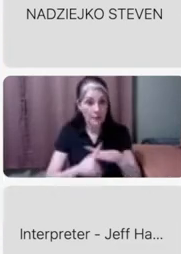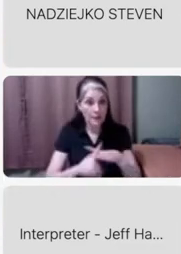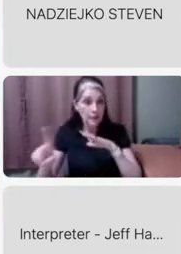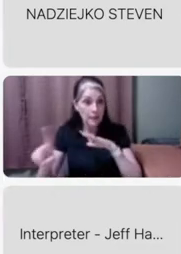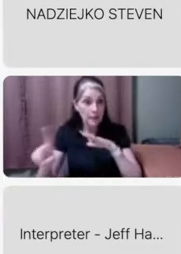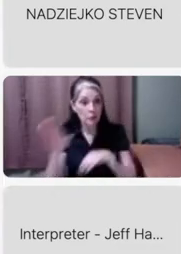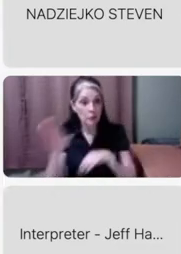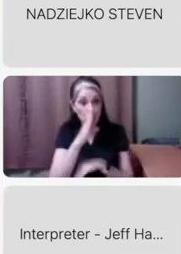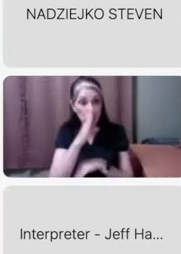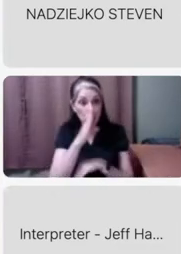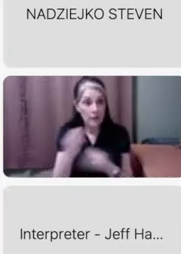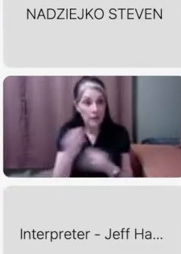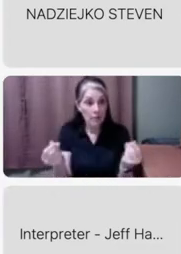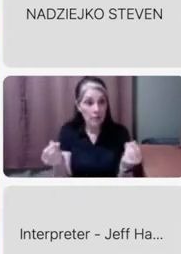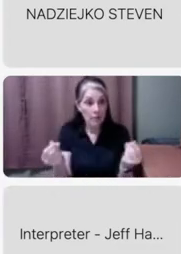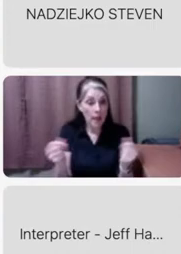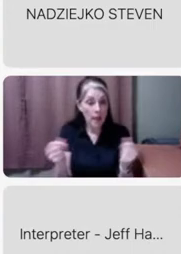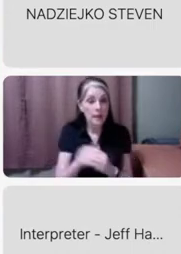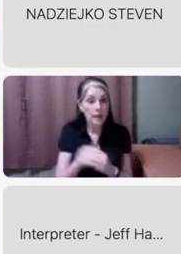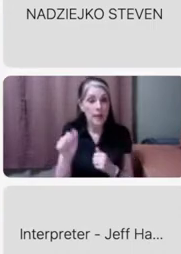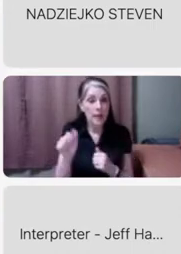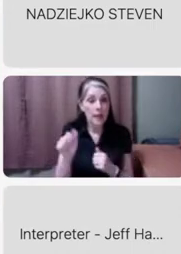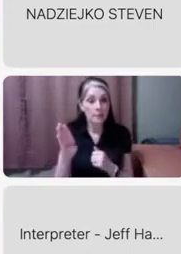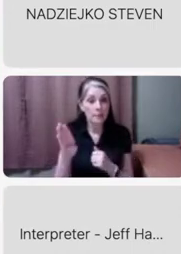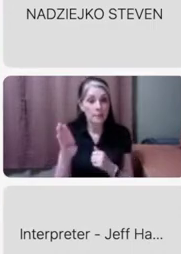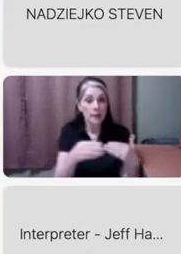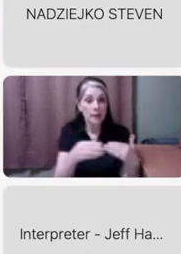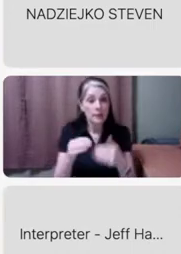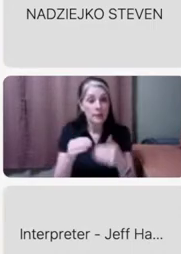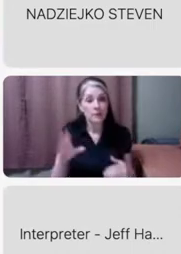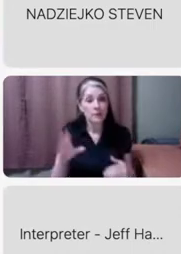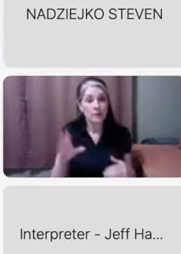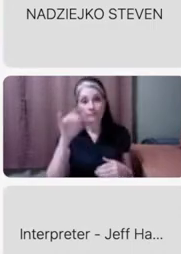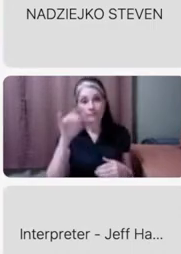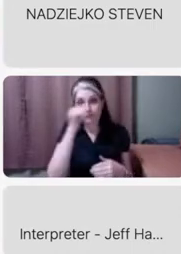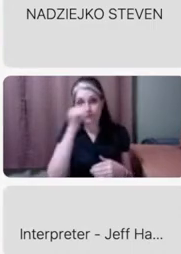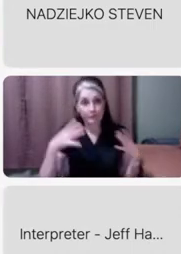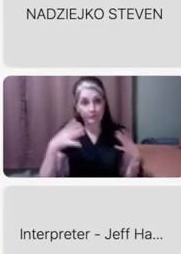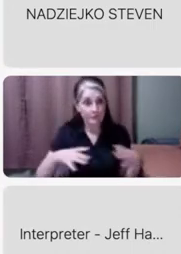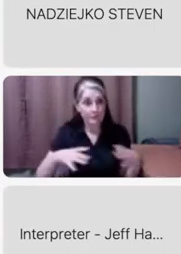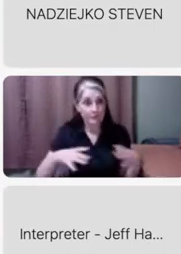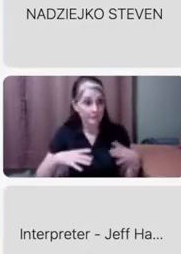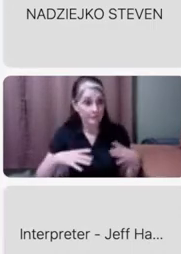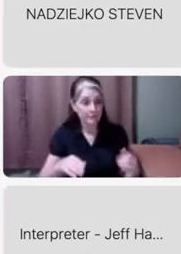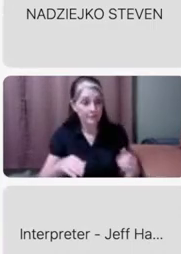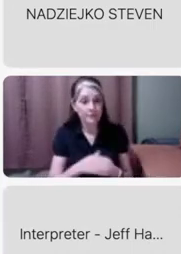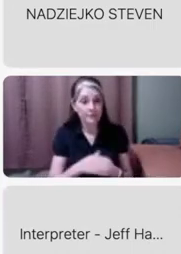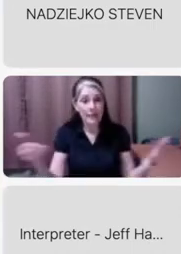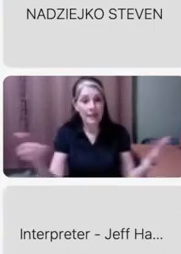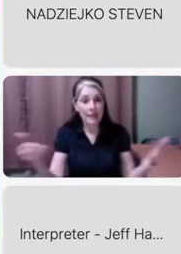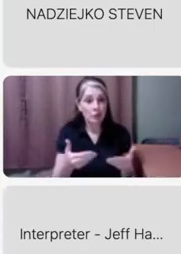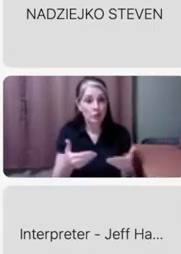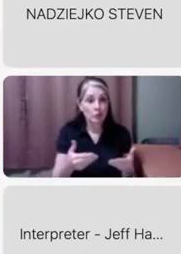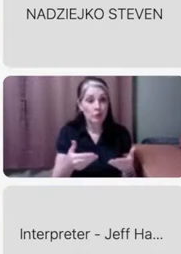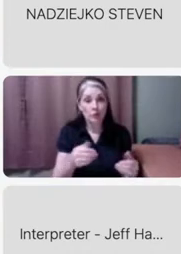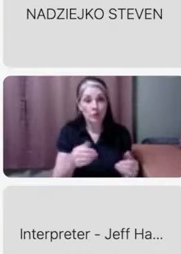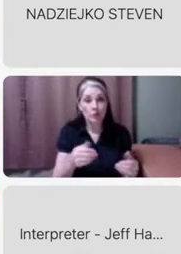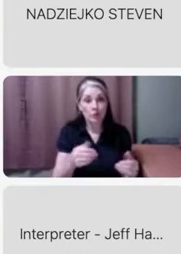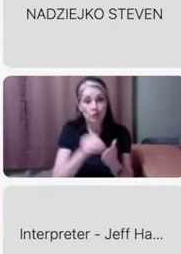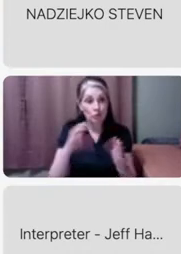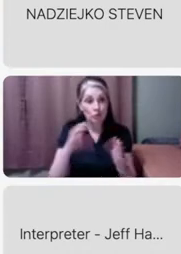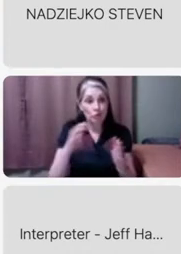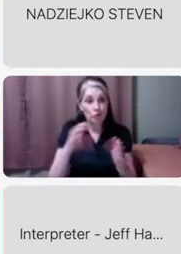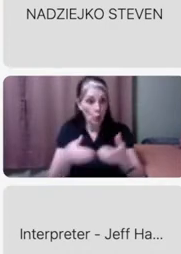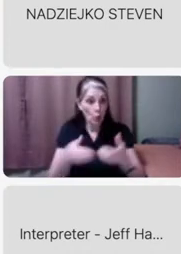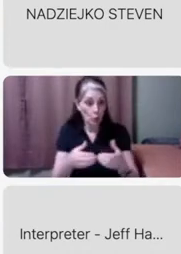asb leaders dressed in characters as they introduced the court to the student body and hyped up the crowd for our winter formal dance after